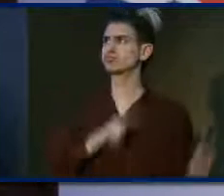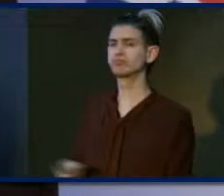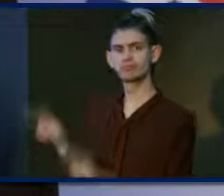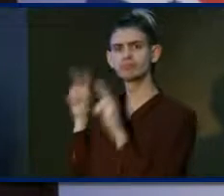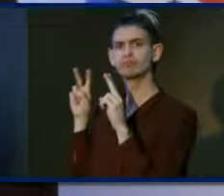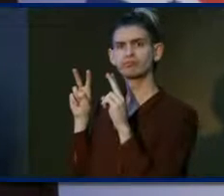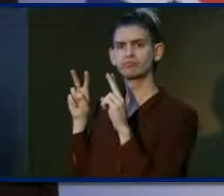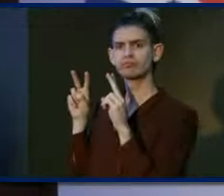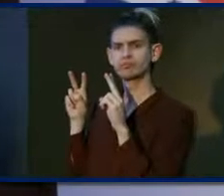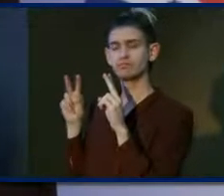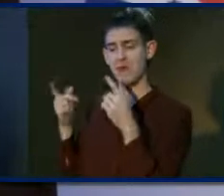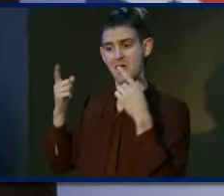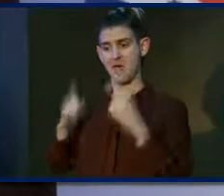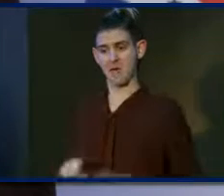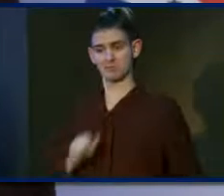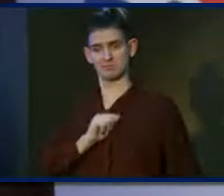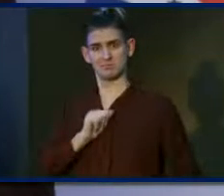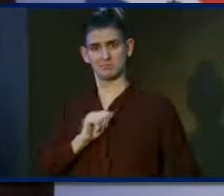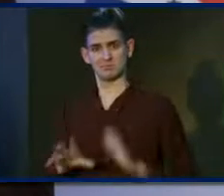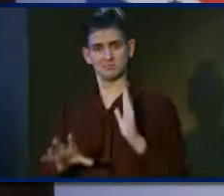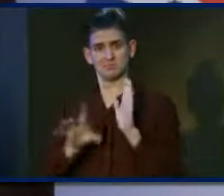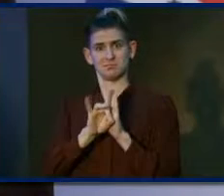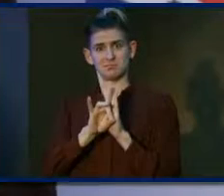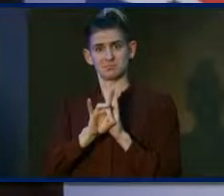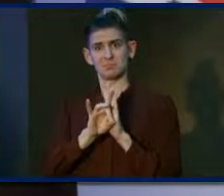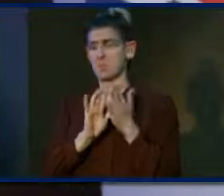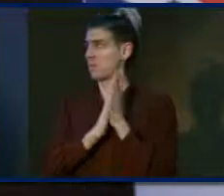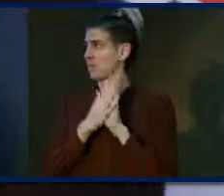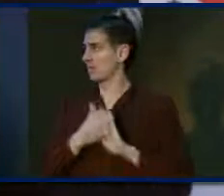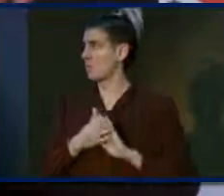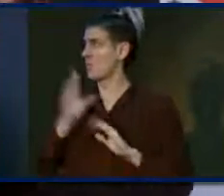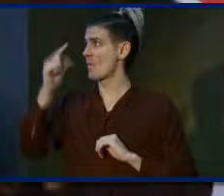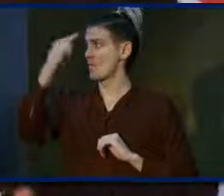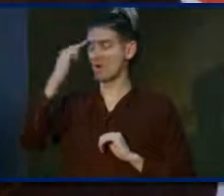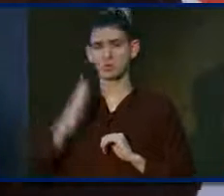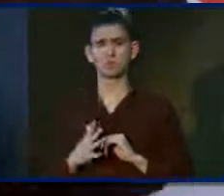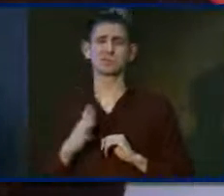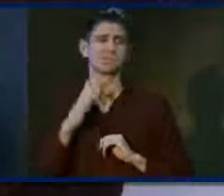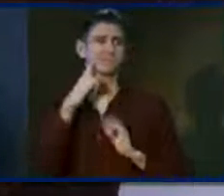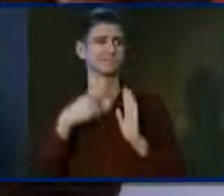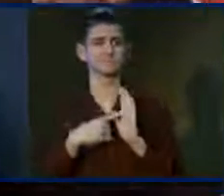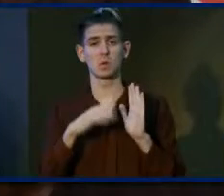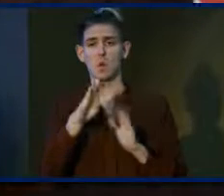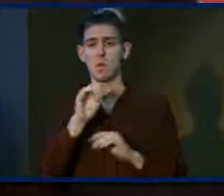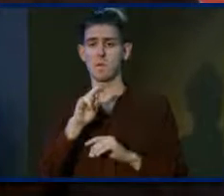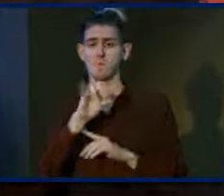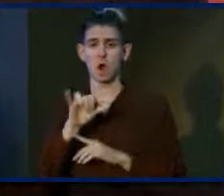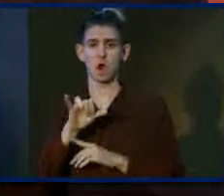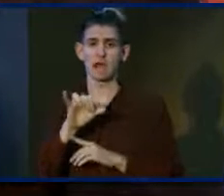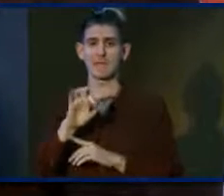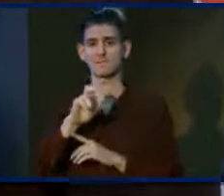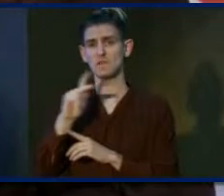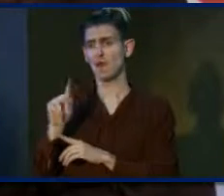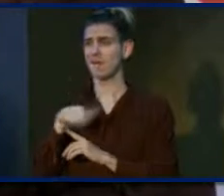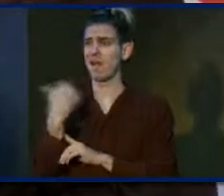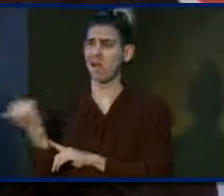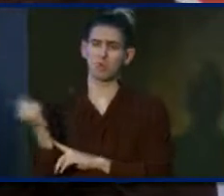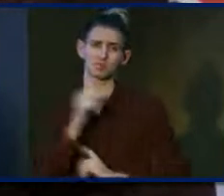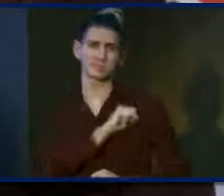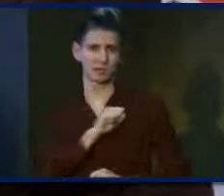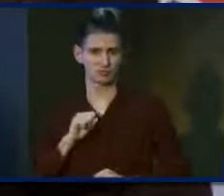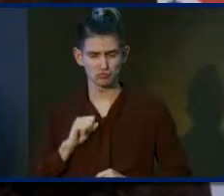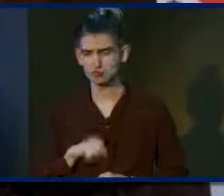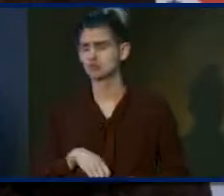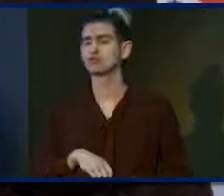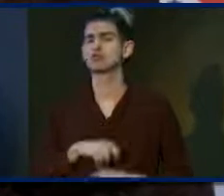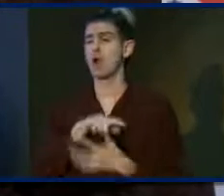was elected, there were a number of legendary members of Congress, people like Barney Frank and so forth. But the only one that I was